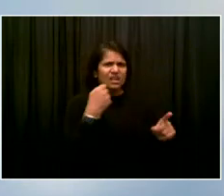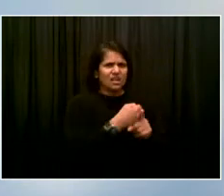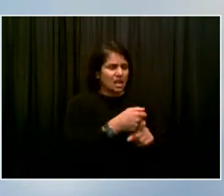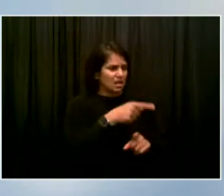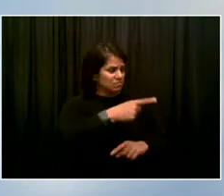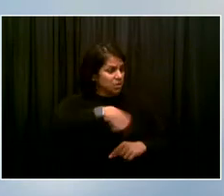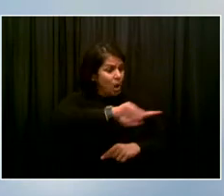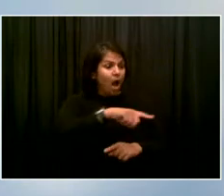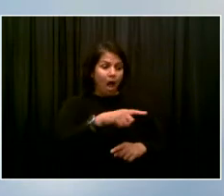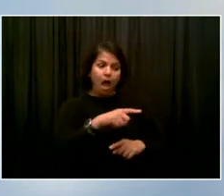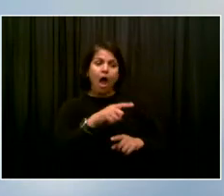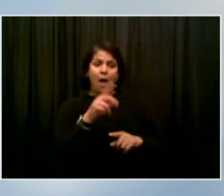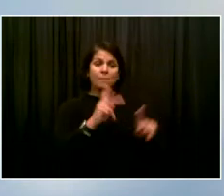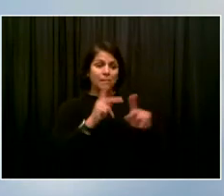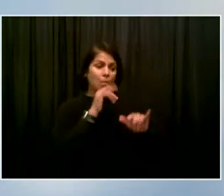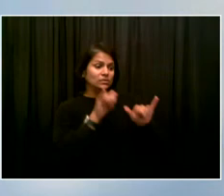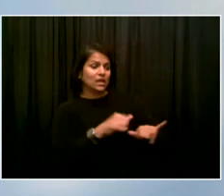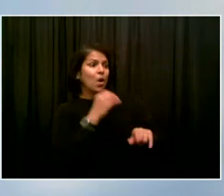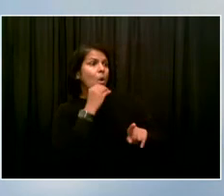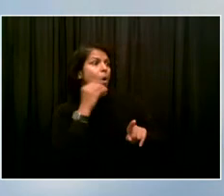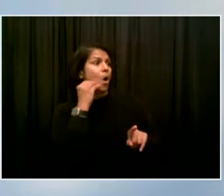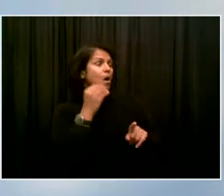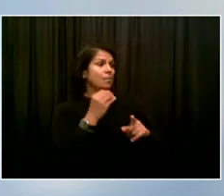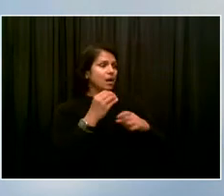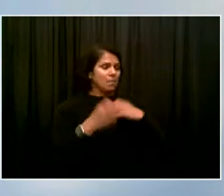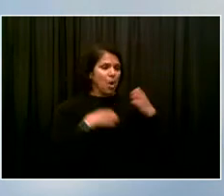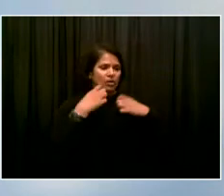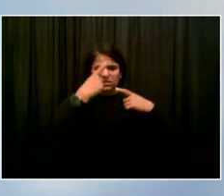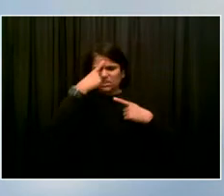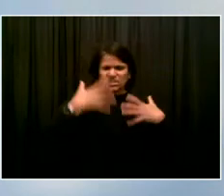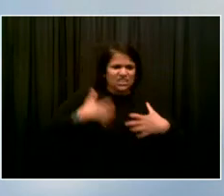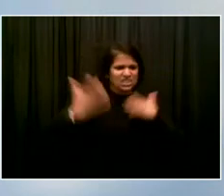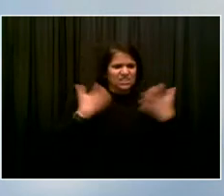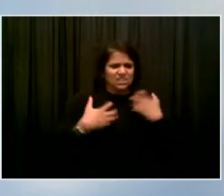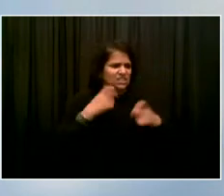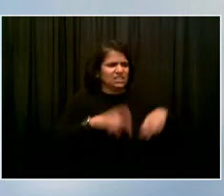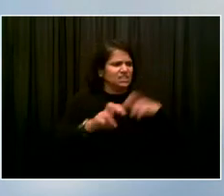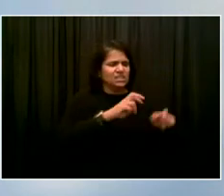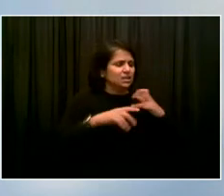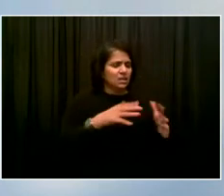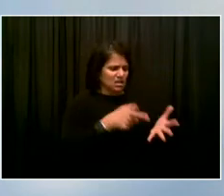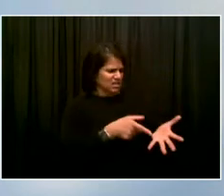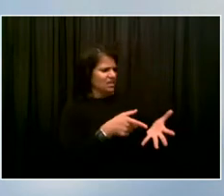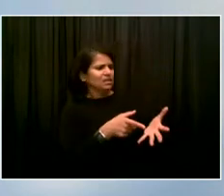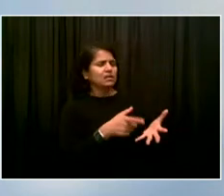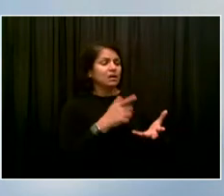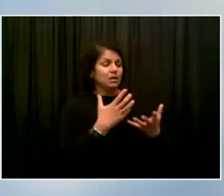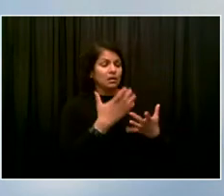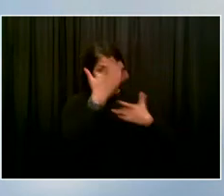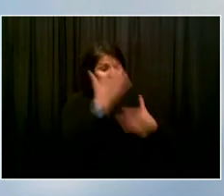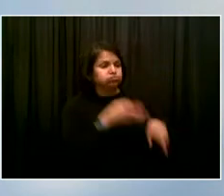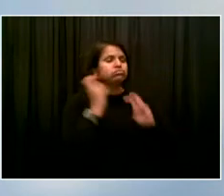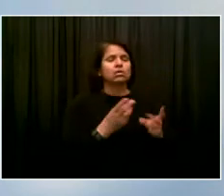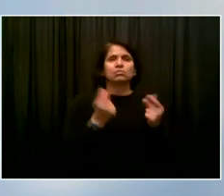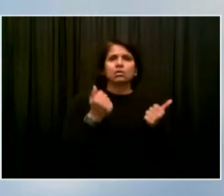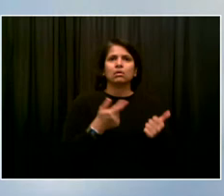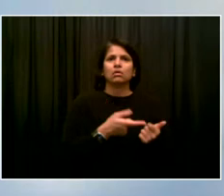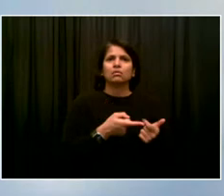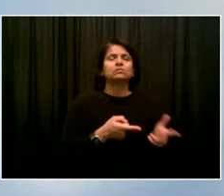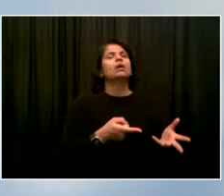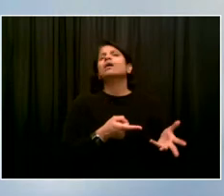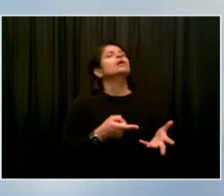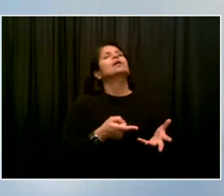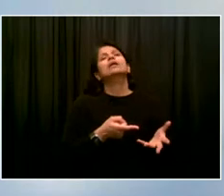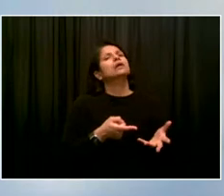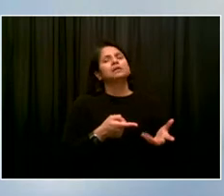with. We cannot continue to live in constant fear. This isn't a healthy option for us. We need to power through